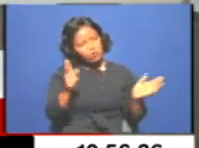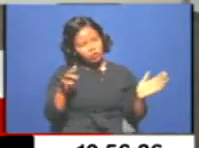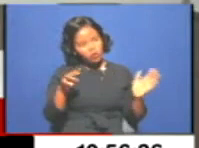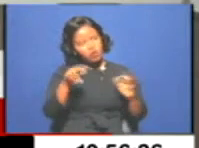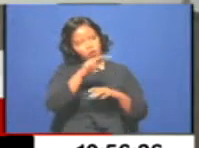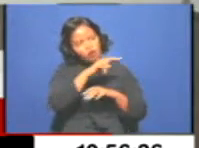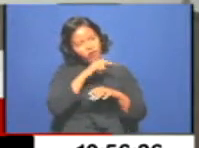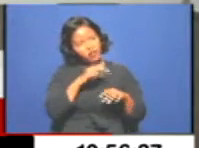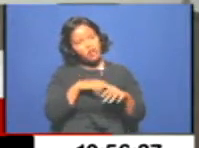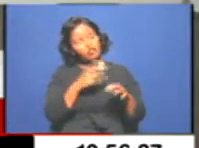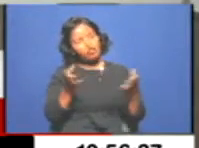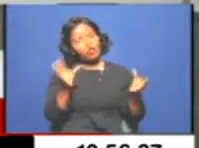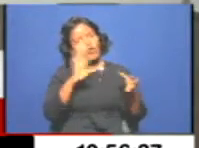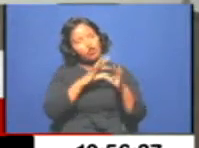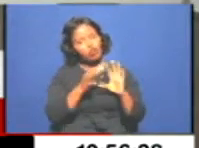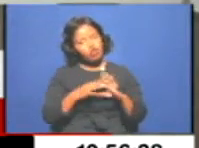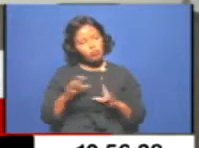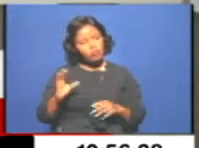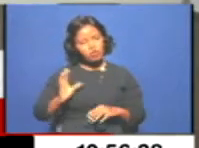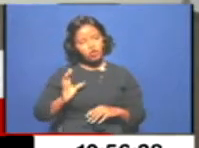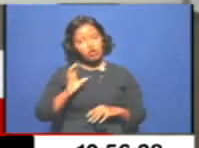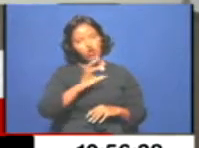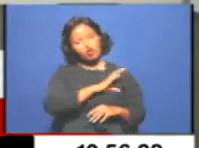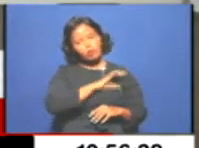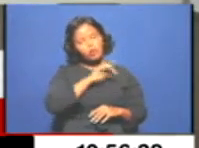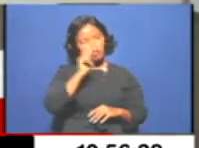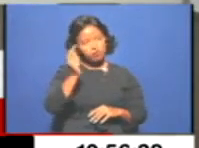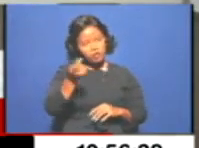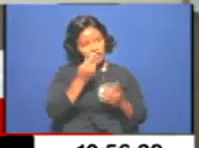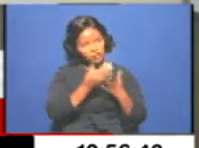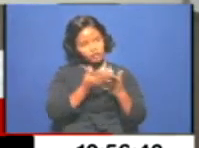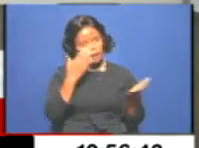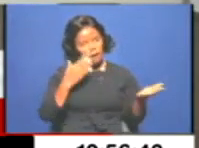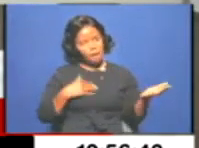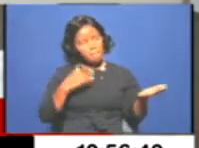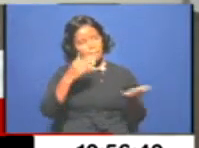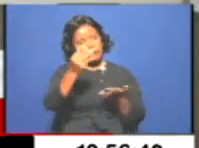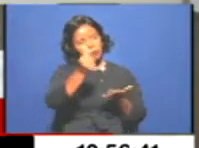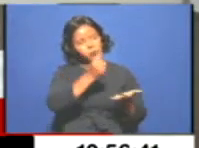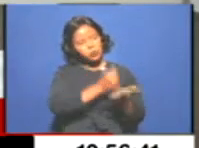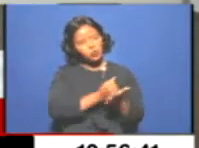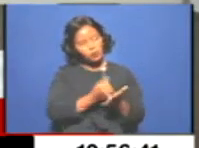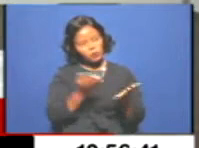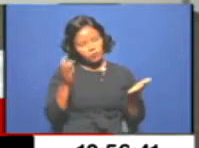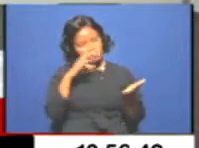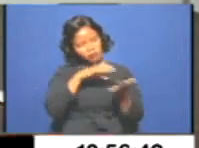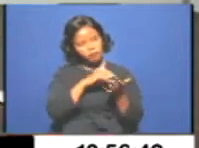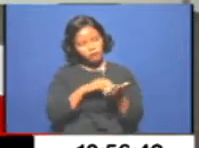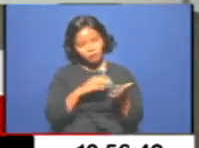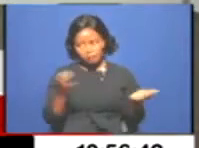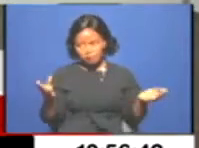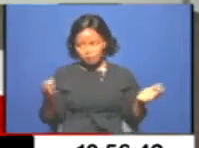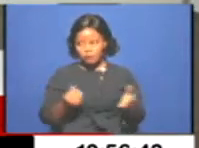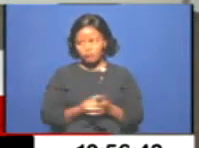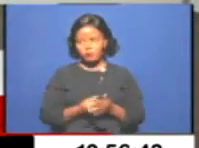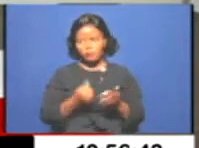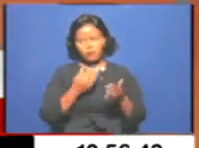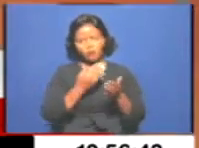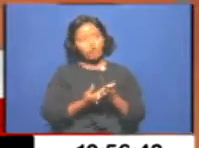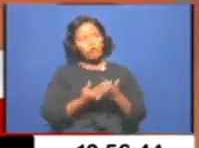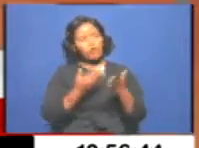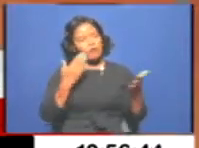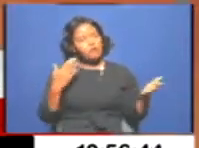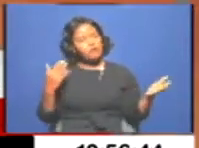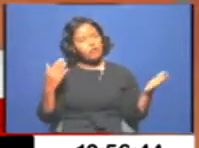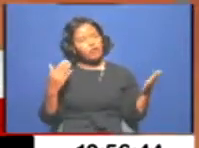Kenya before being elected substantively to that position. And Francis, as before I get into, you know, the outlook